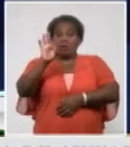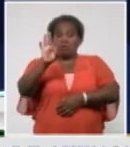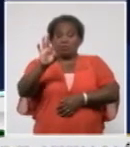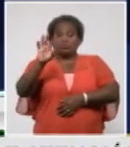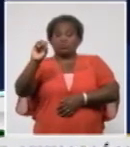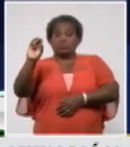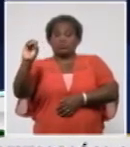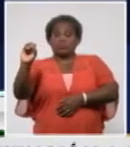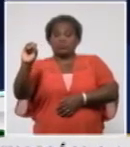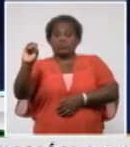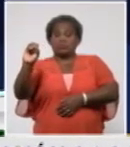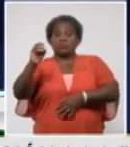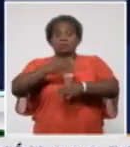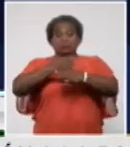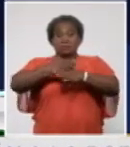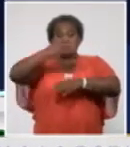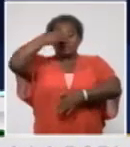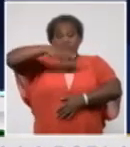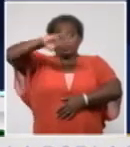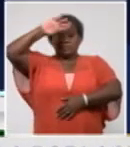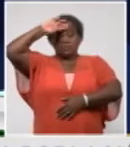461 in the Naval Hospital,